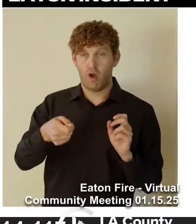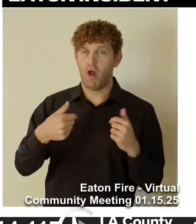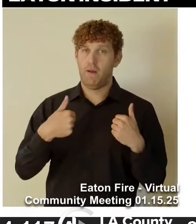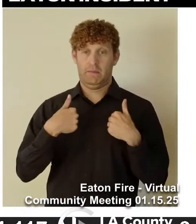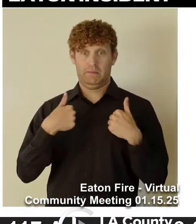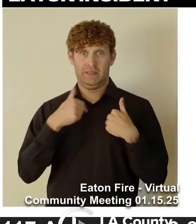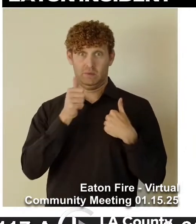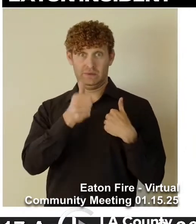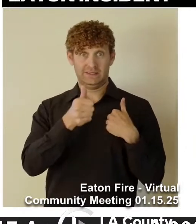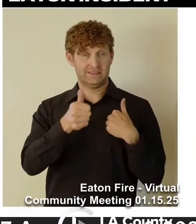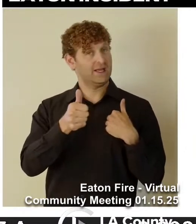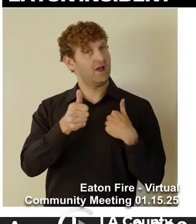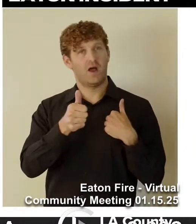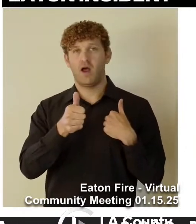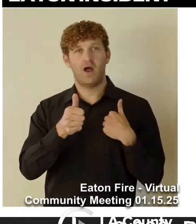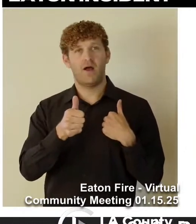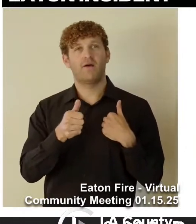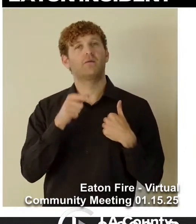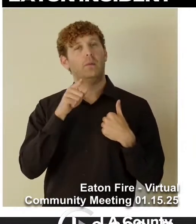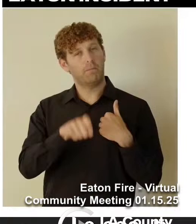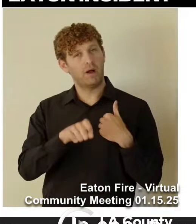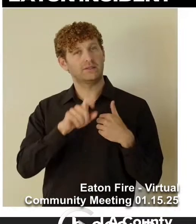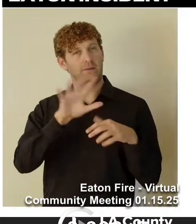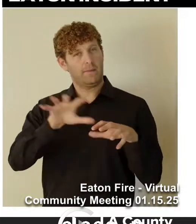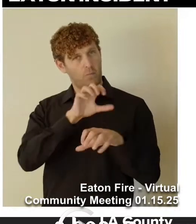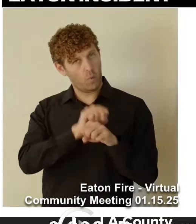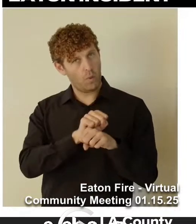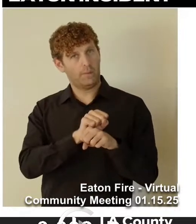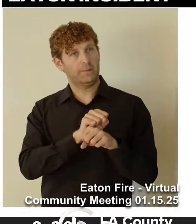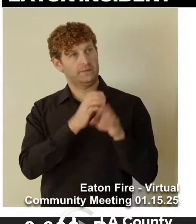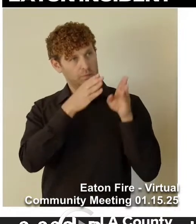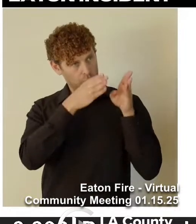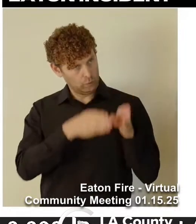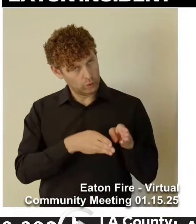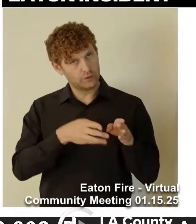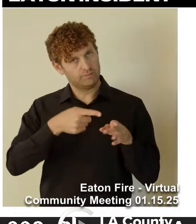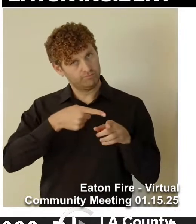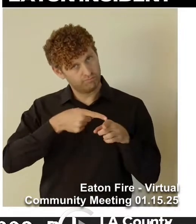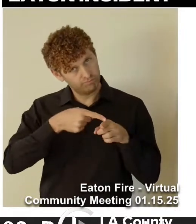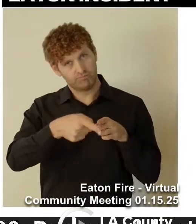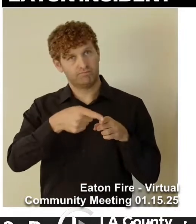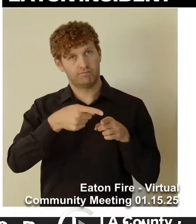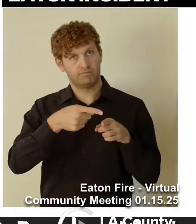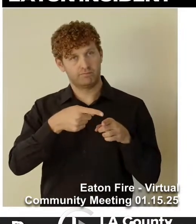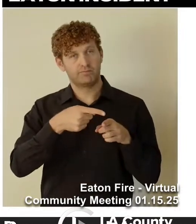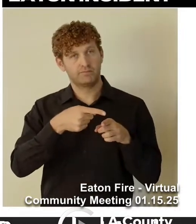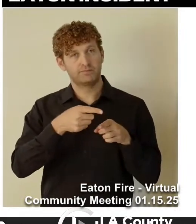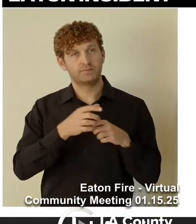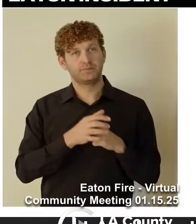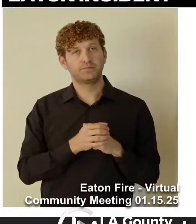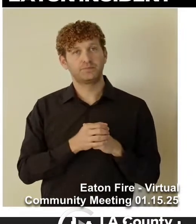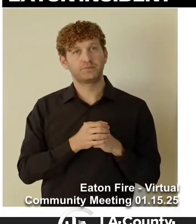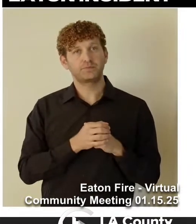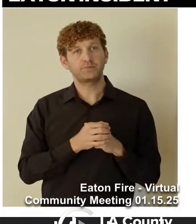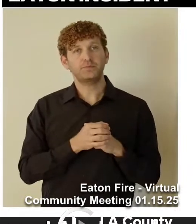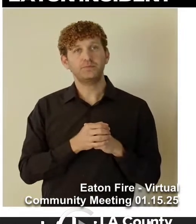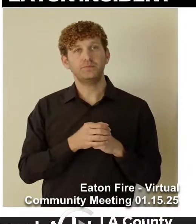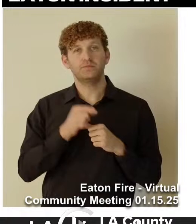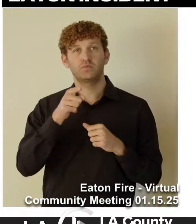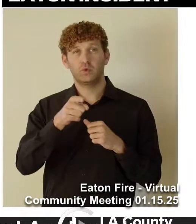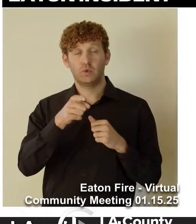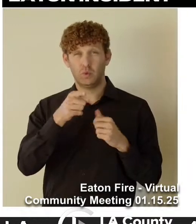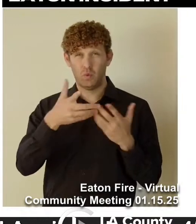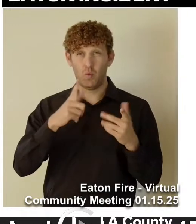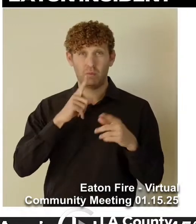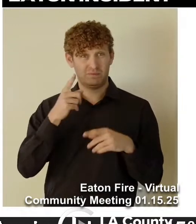you instructions on how to make an appointment for gas restoration services. For more information or if you'd like to report a leak, please